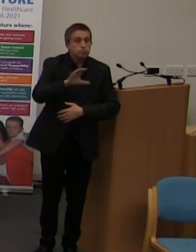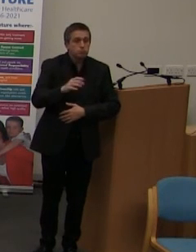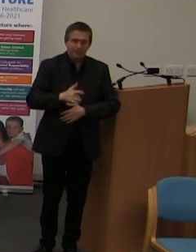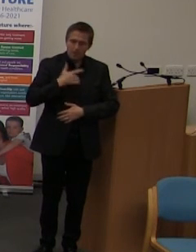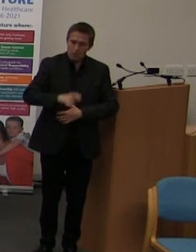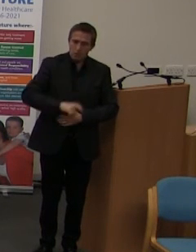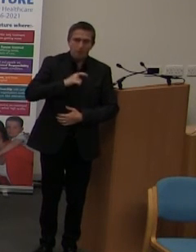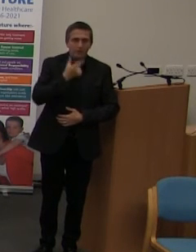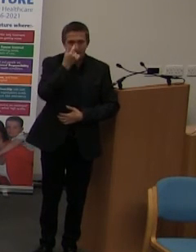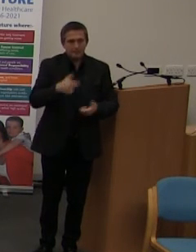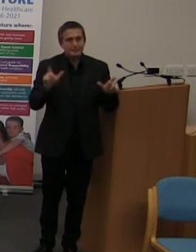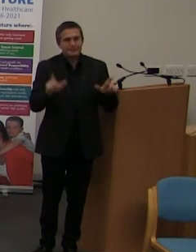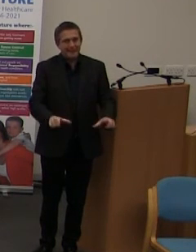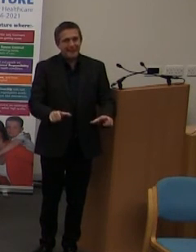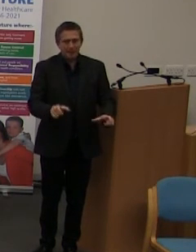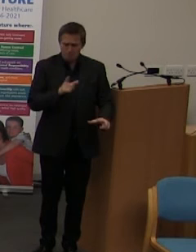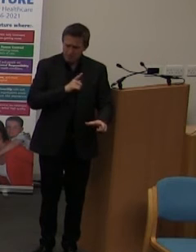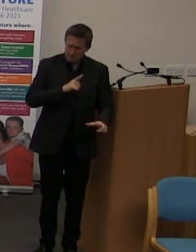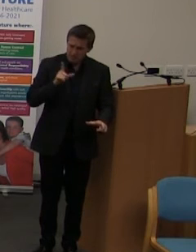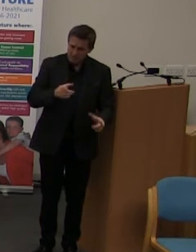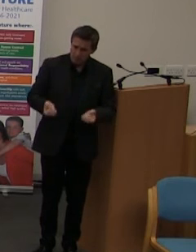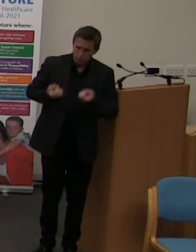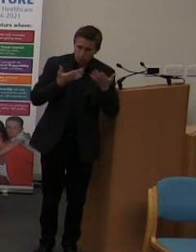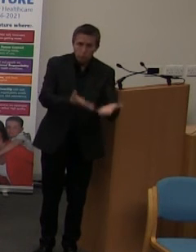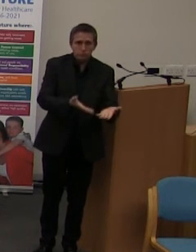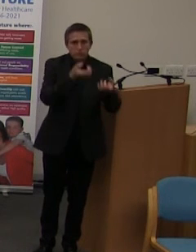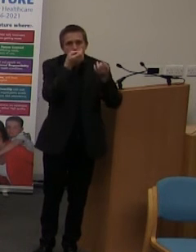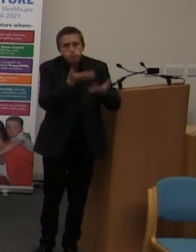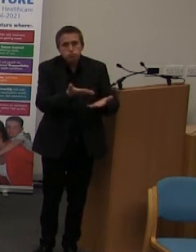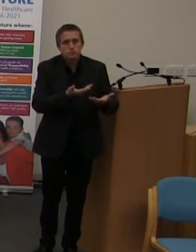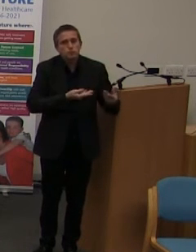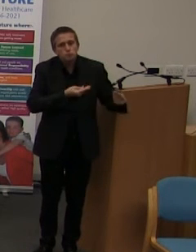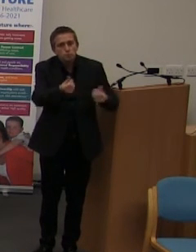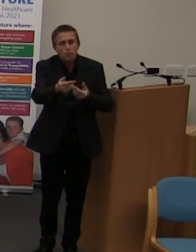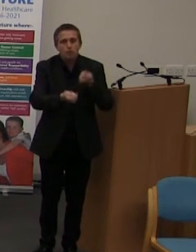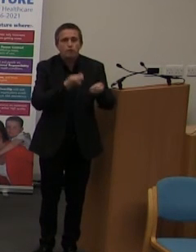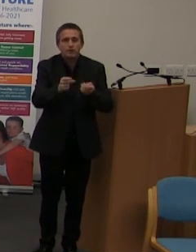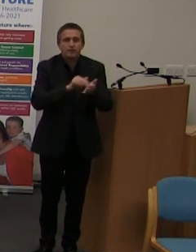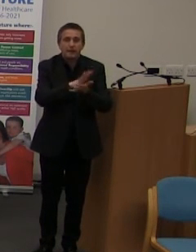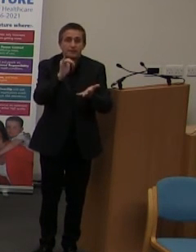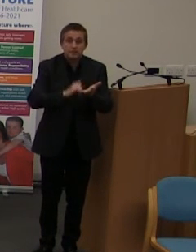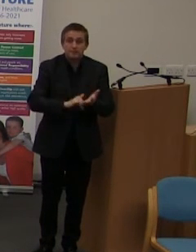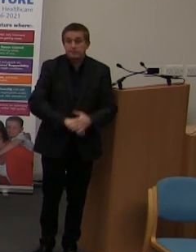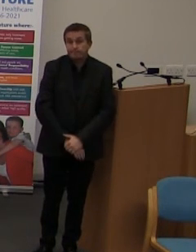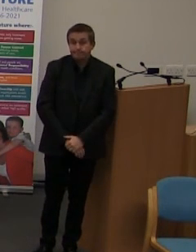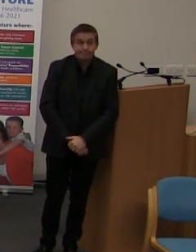need, because they are contributing fully to the good running of our NHS and our country.